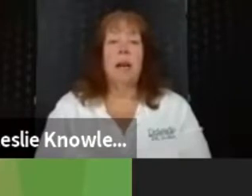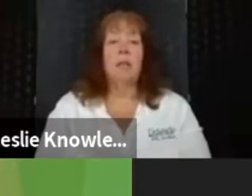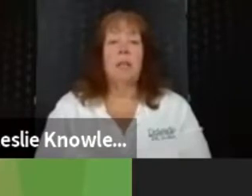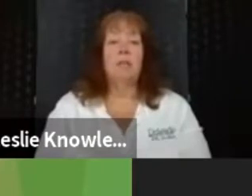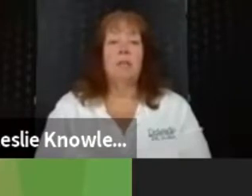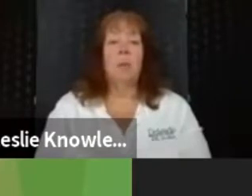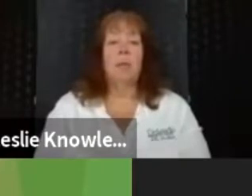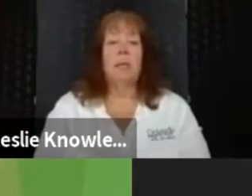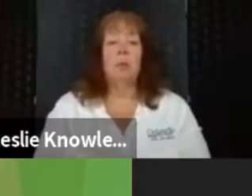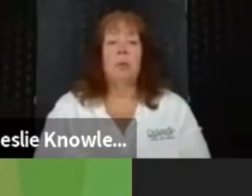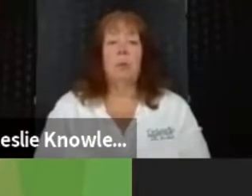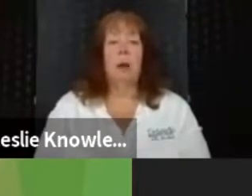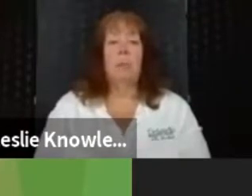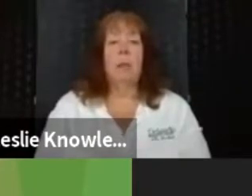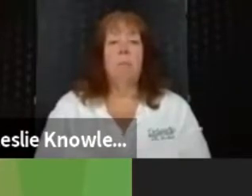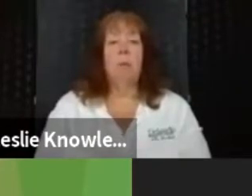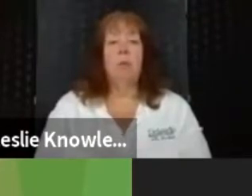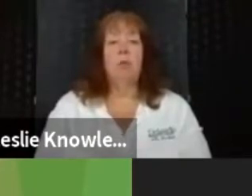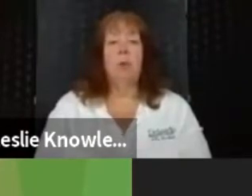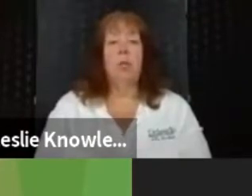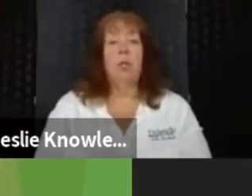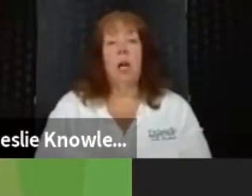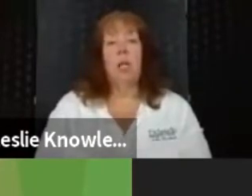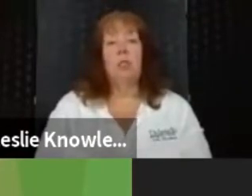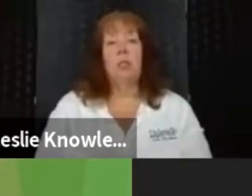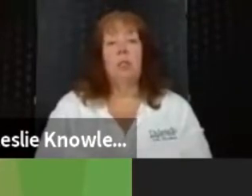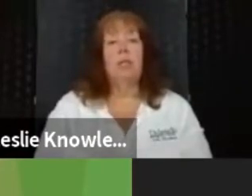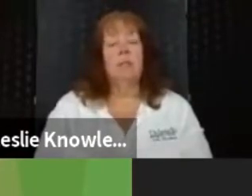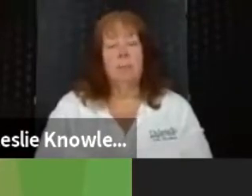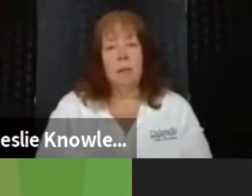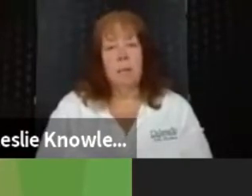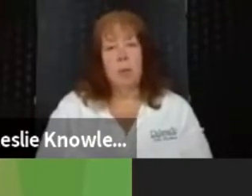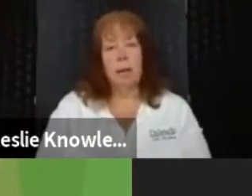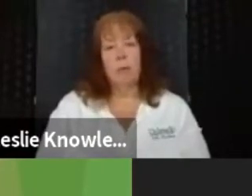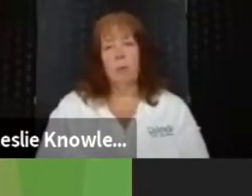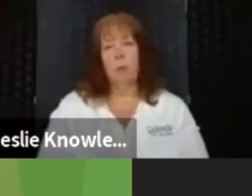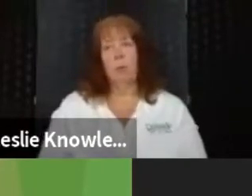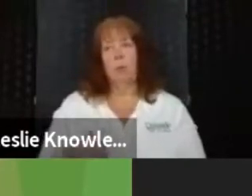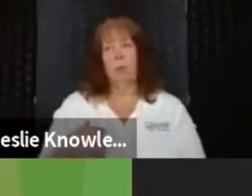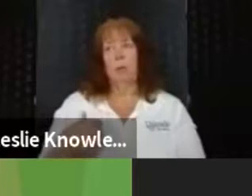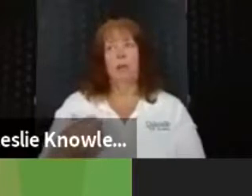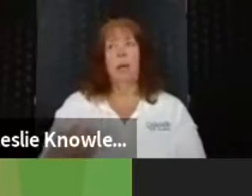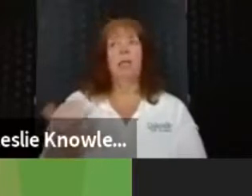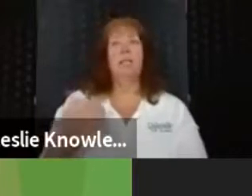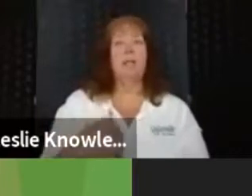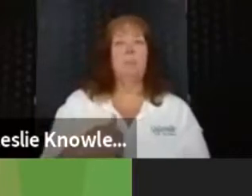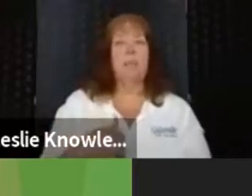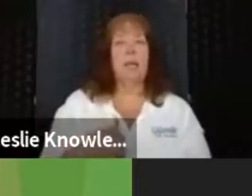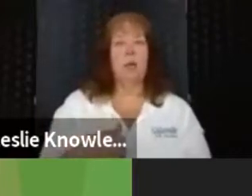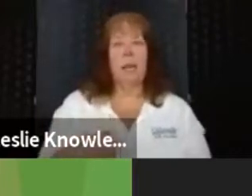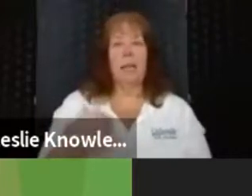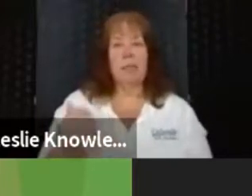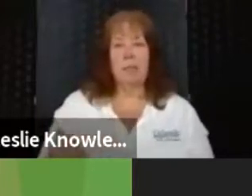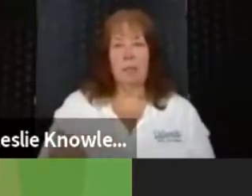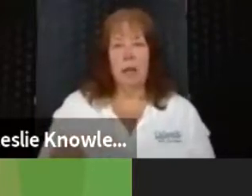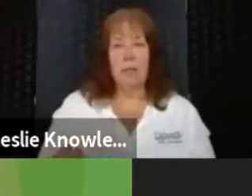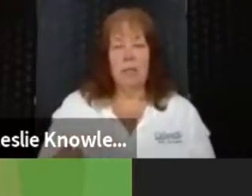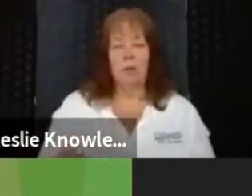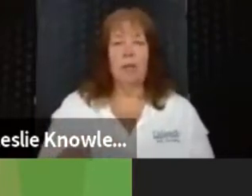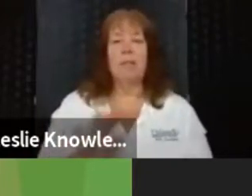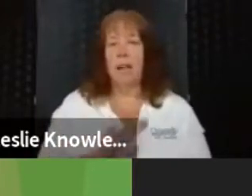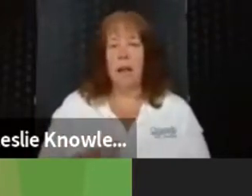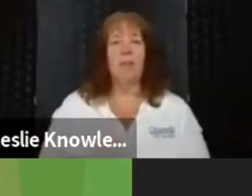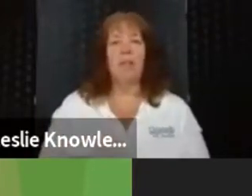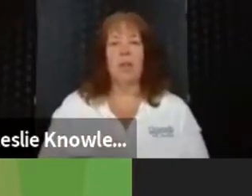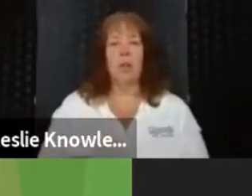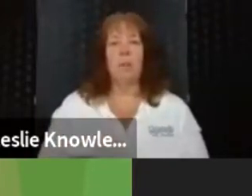does count as a foreign language requirement at most 4-year colleges. Sometimes you have to contact me later going, hey, Leslie, do you have a letter?